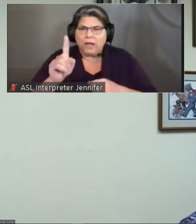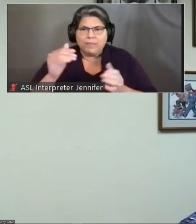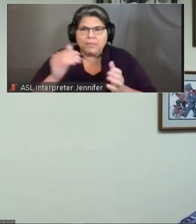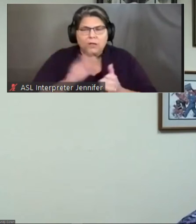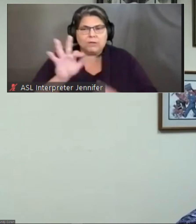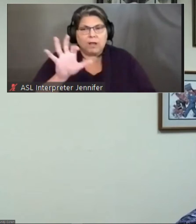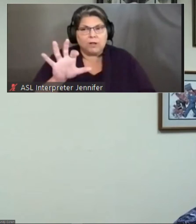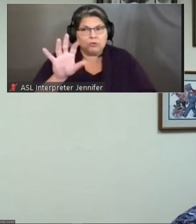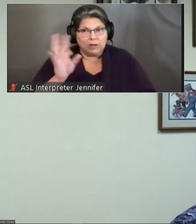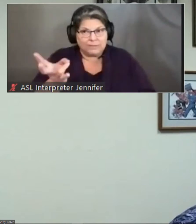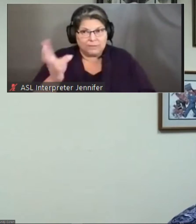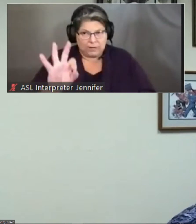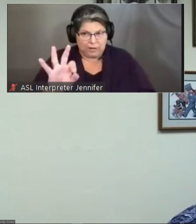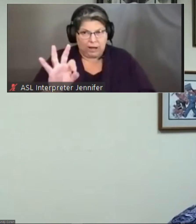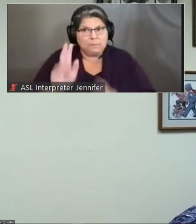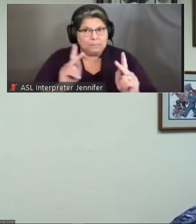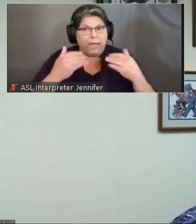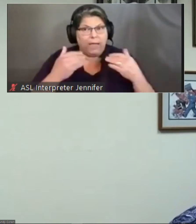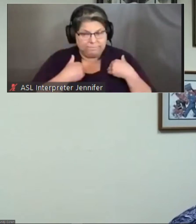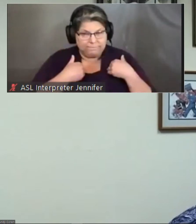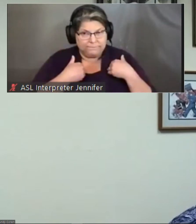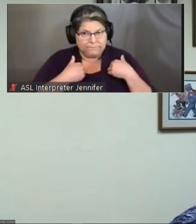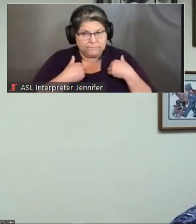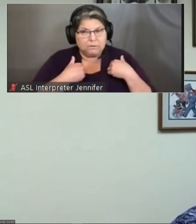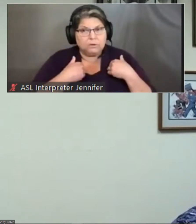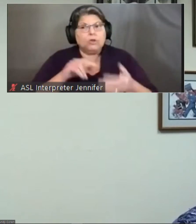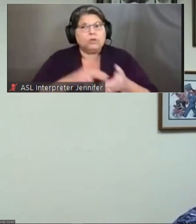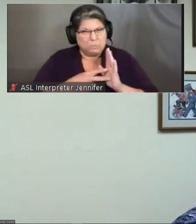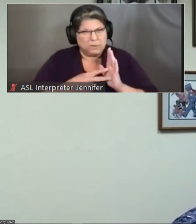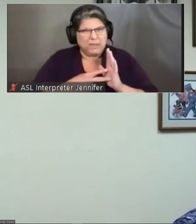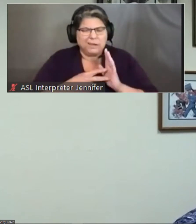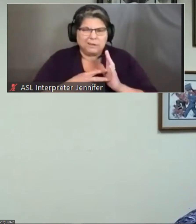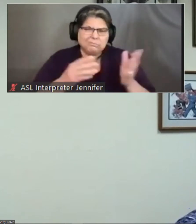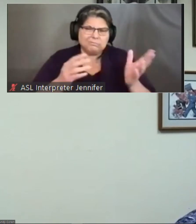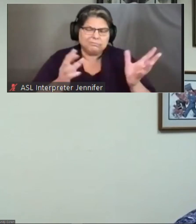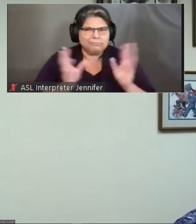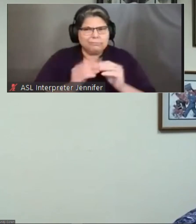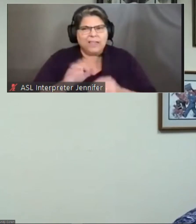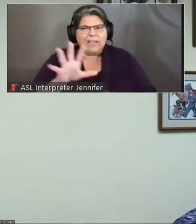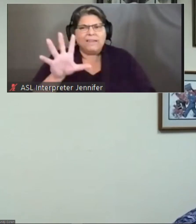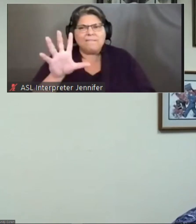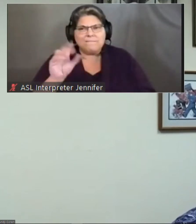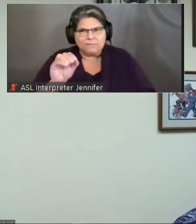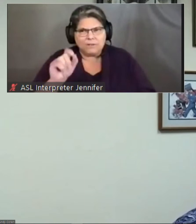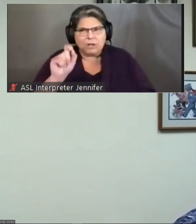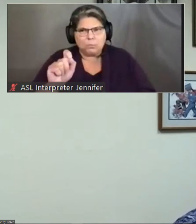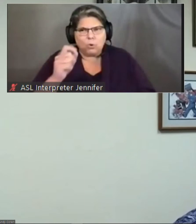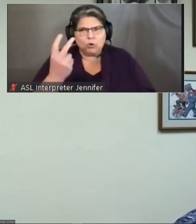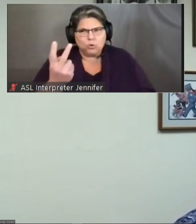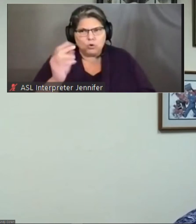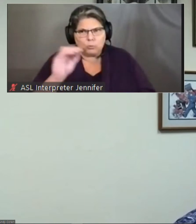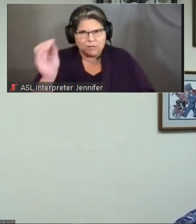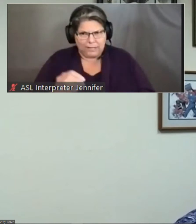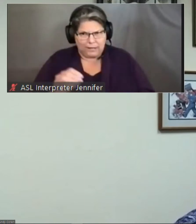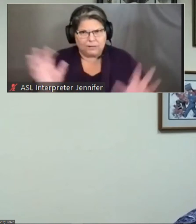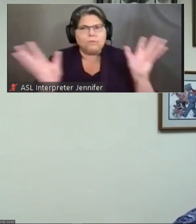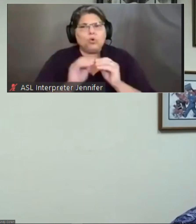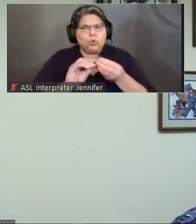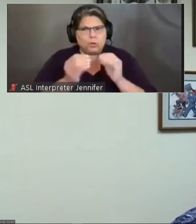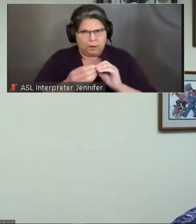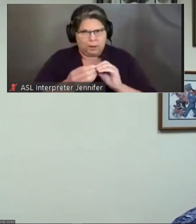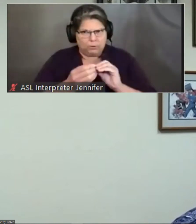1,979 cases. That is 50.2% of the total and is slowly